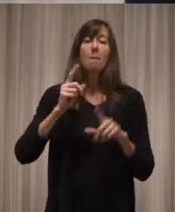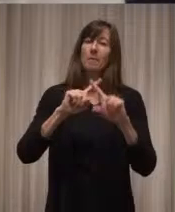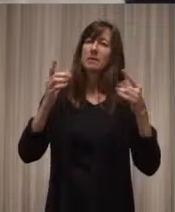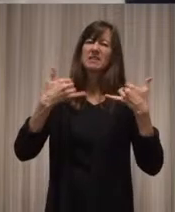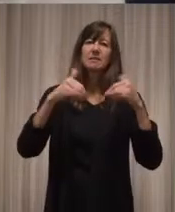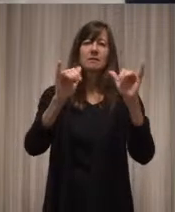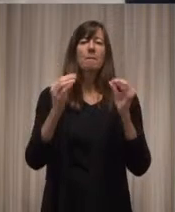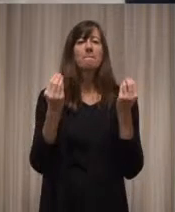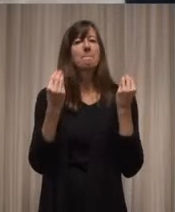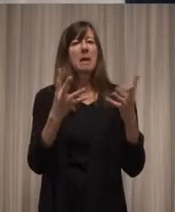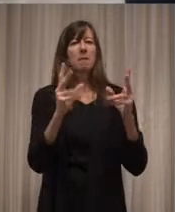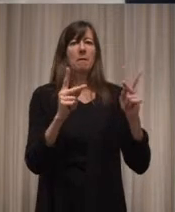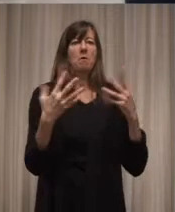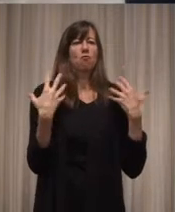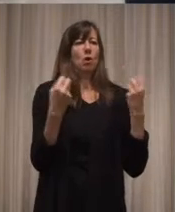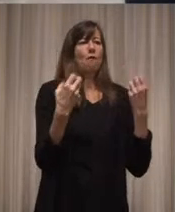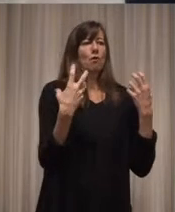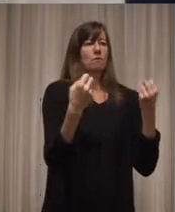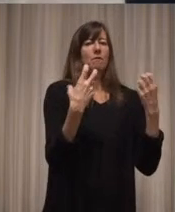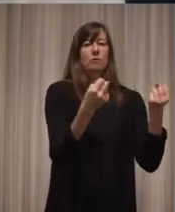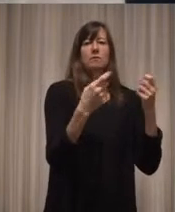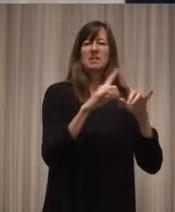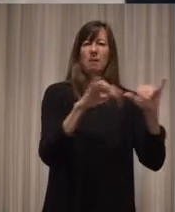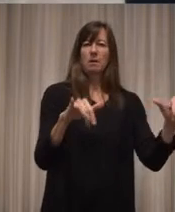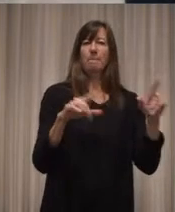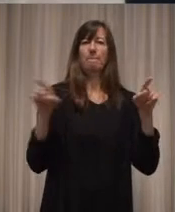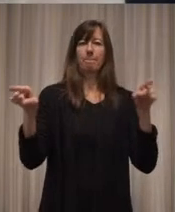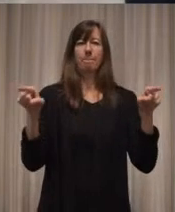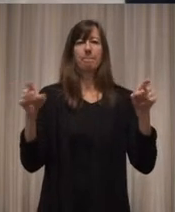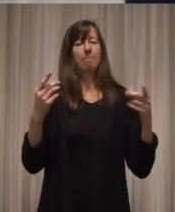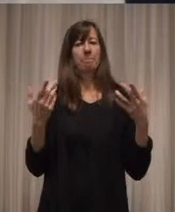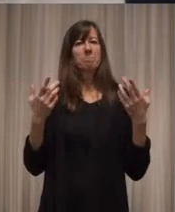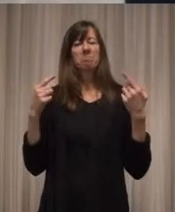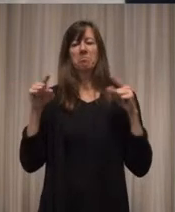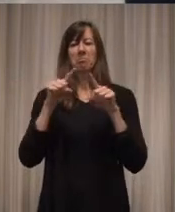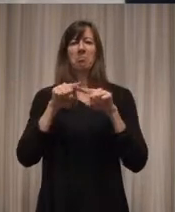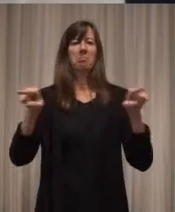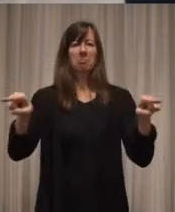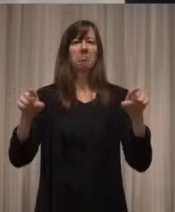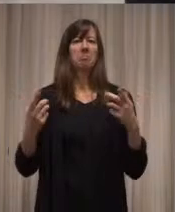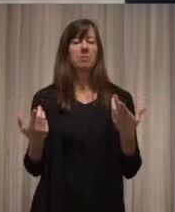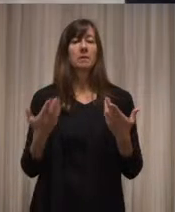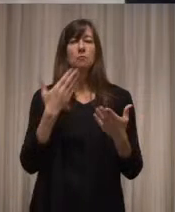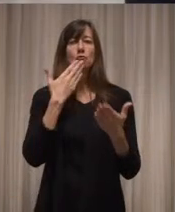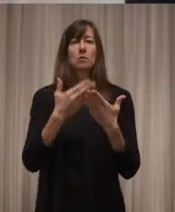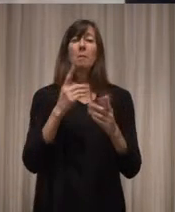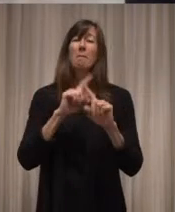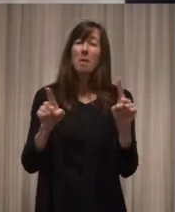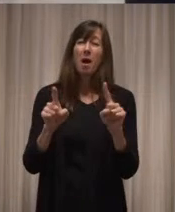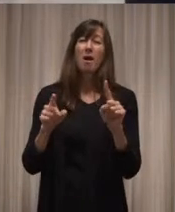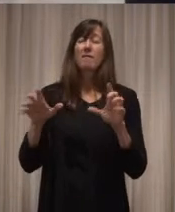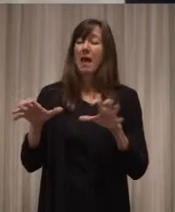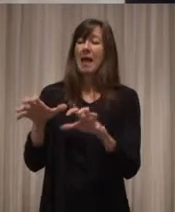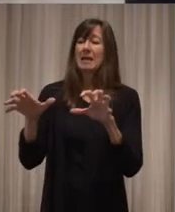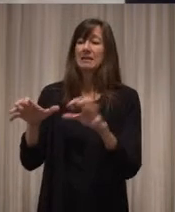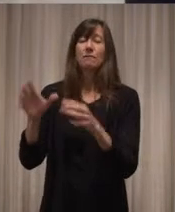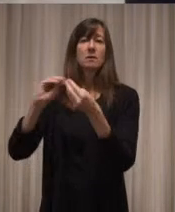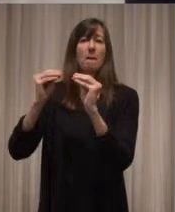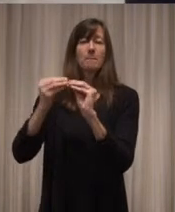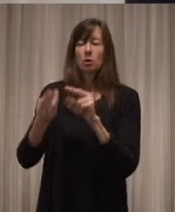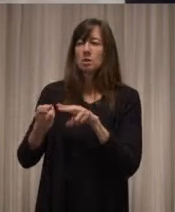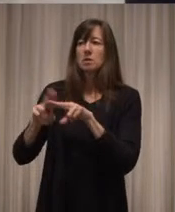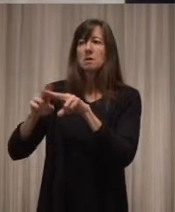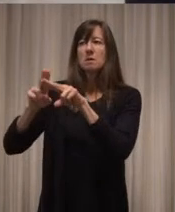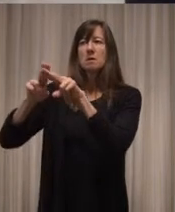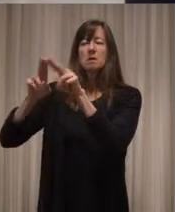still recovering, which is of course good. But this is the cumulative number of active continues to grow even as we see many